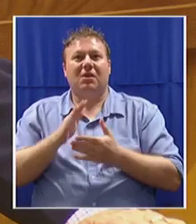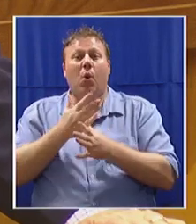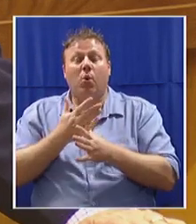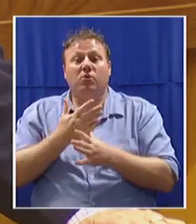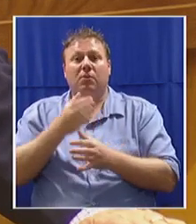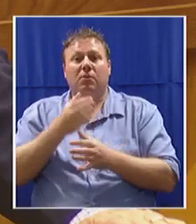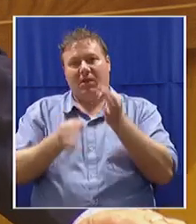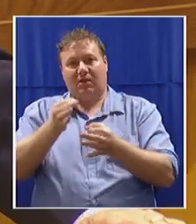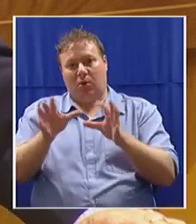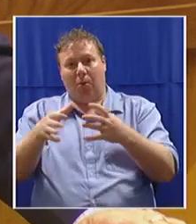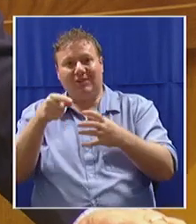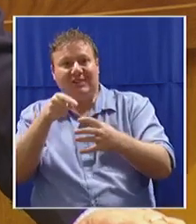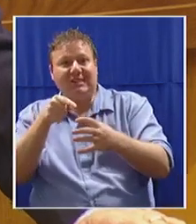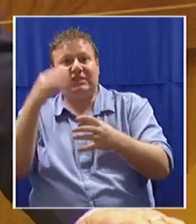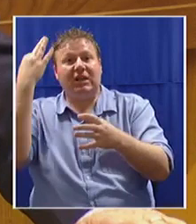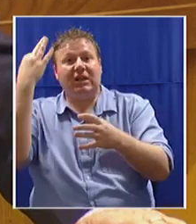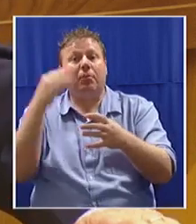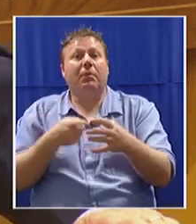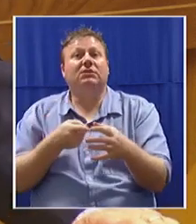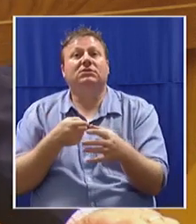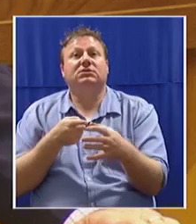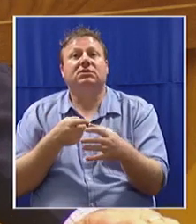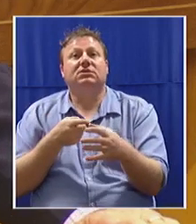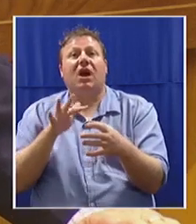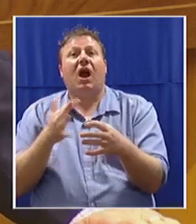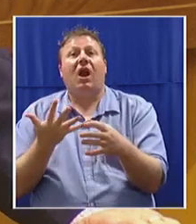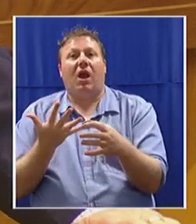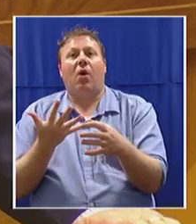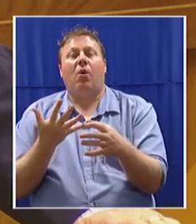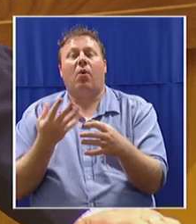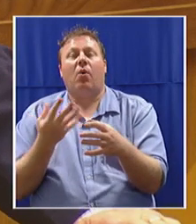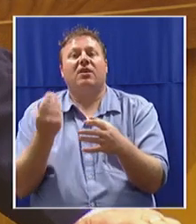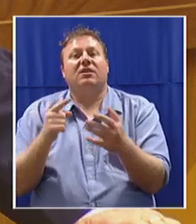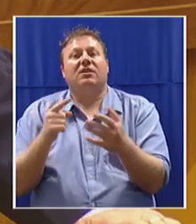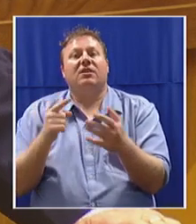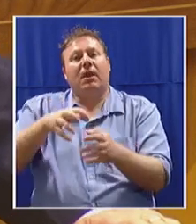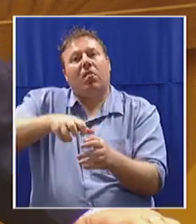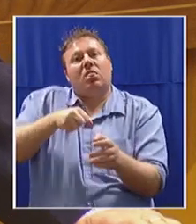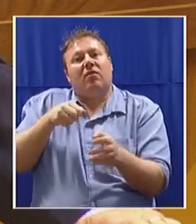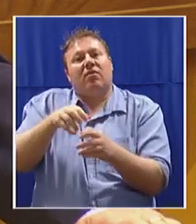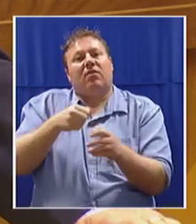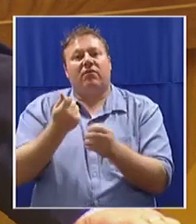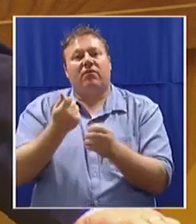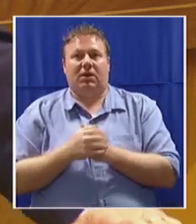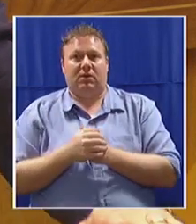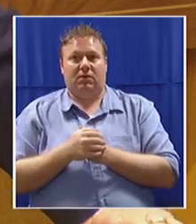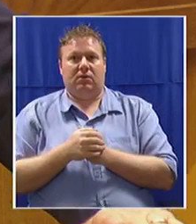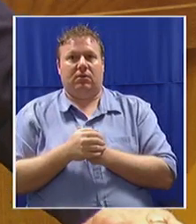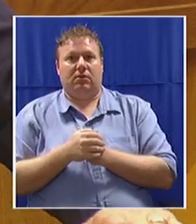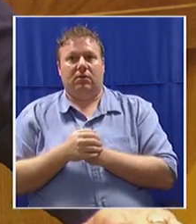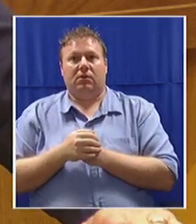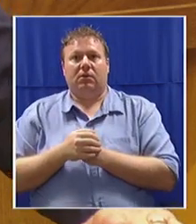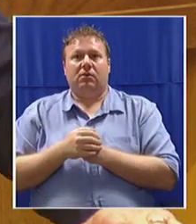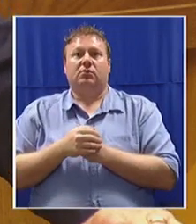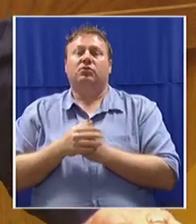political party who's in government that actually allowed these things to happen. Therefore, the Freedom